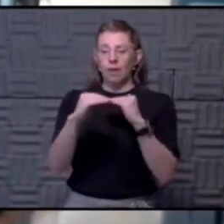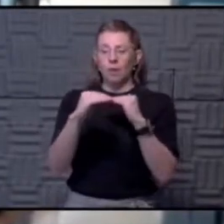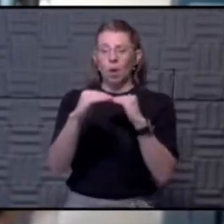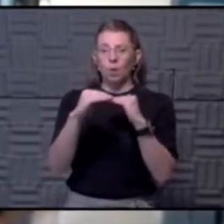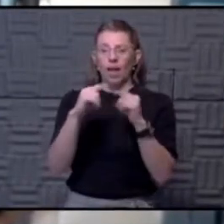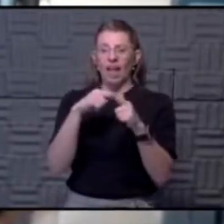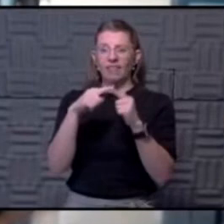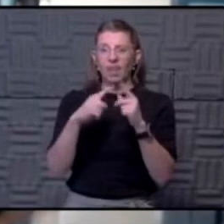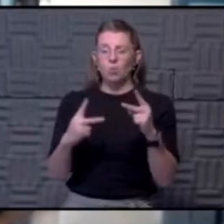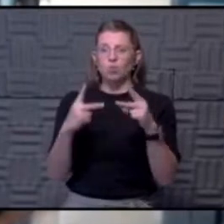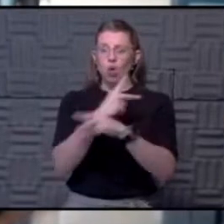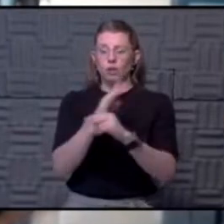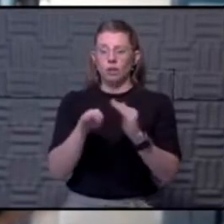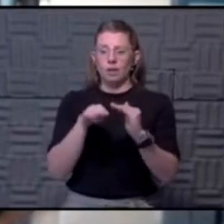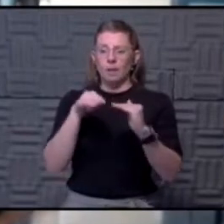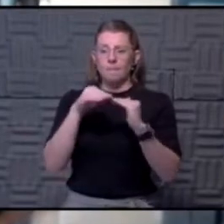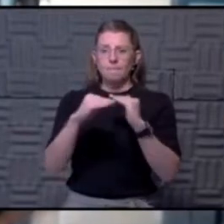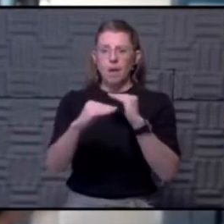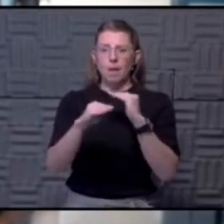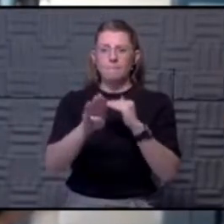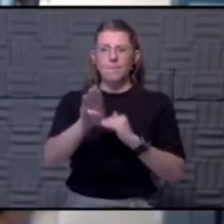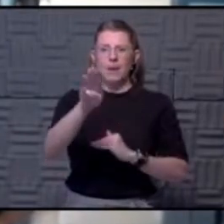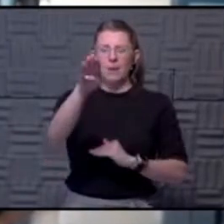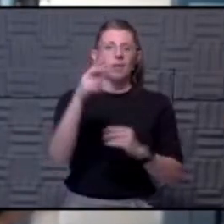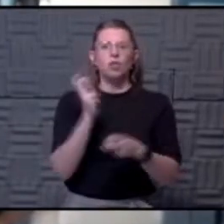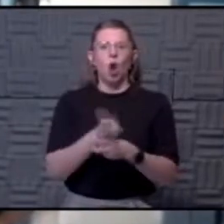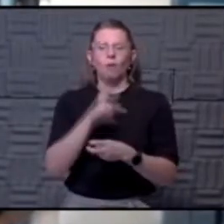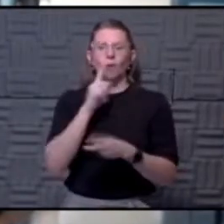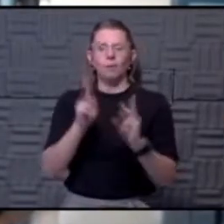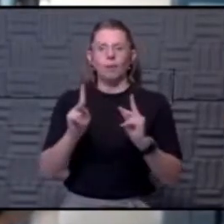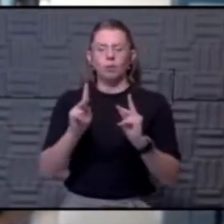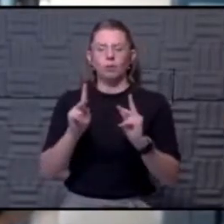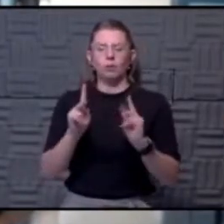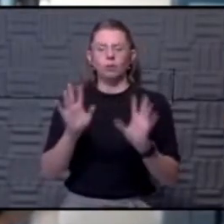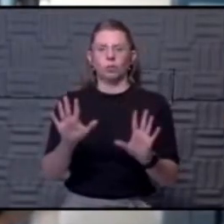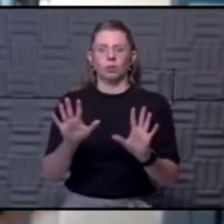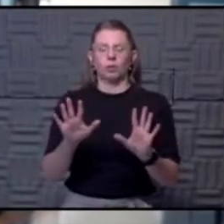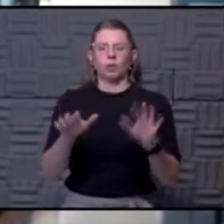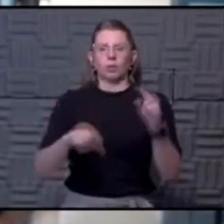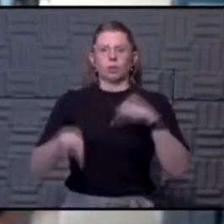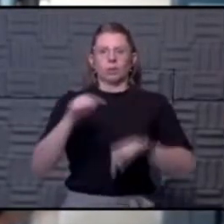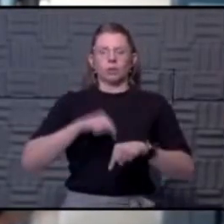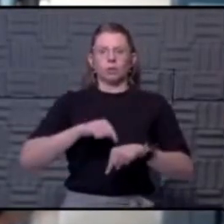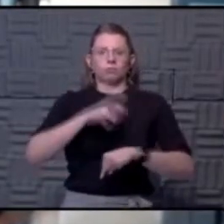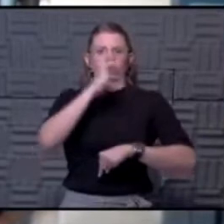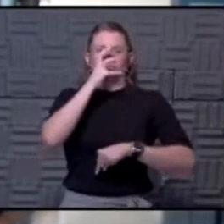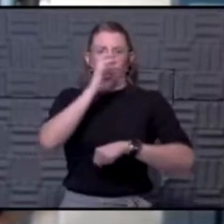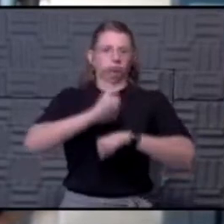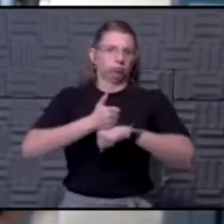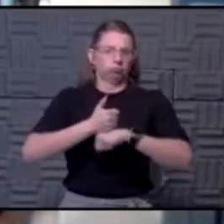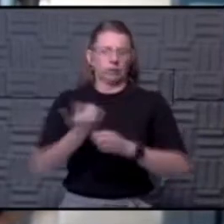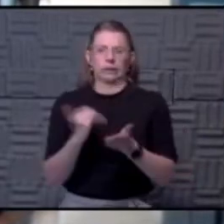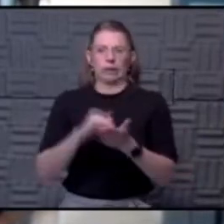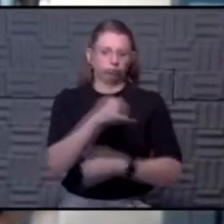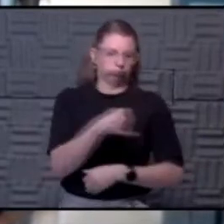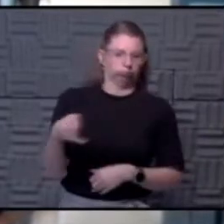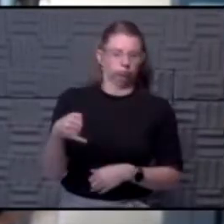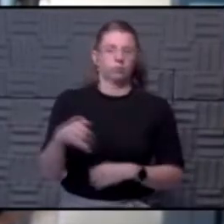it's awfully hard to make people step back and become more restrictive. So we're taking a very measured approach.